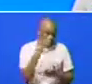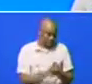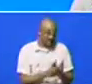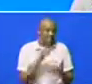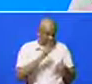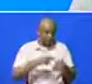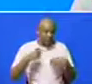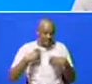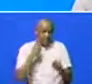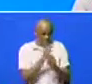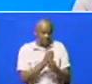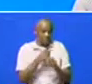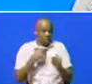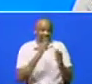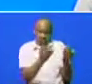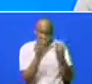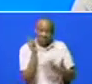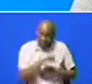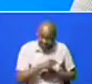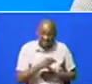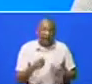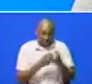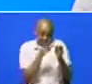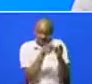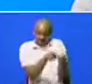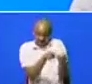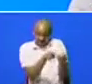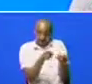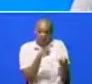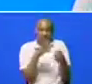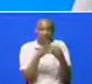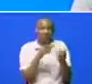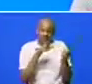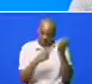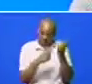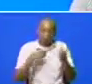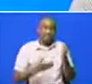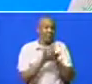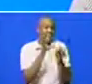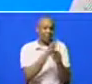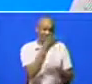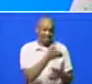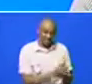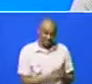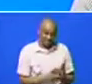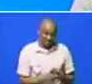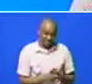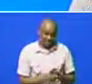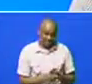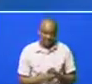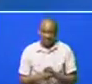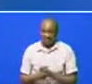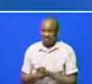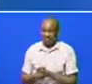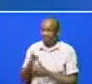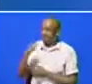given a chance to work on the conjoined twins was a big breakthrough for the technology and us in general. Well, he